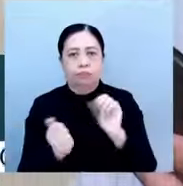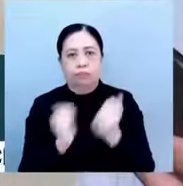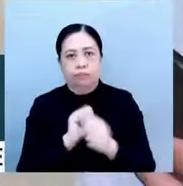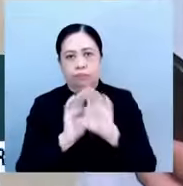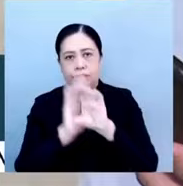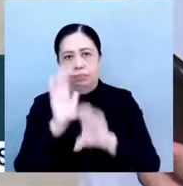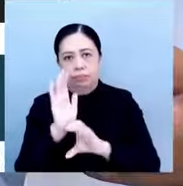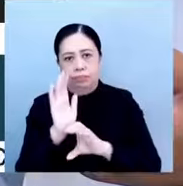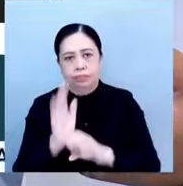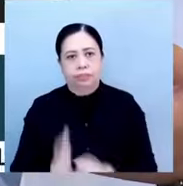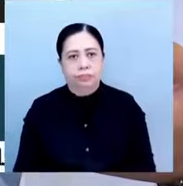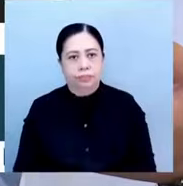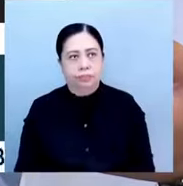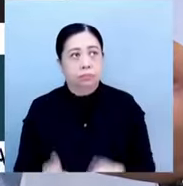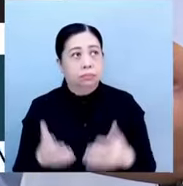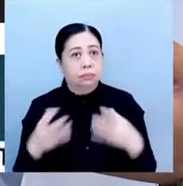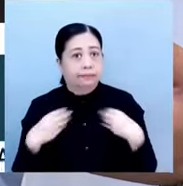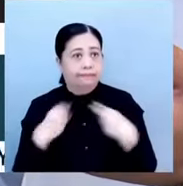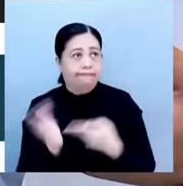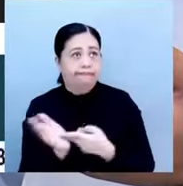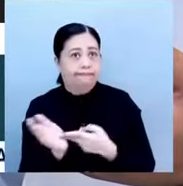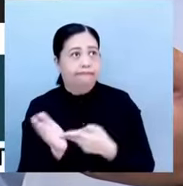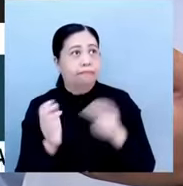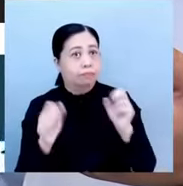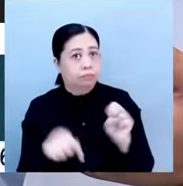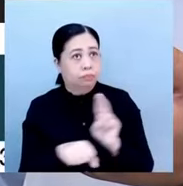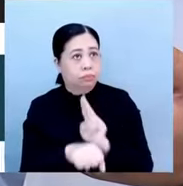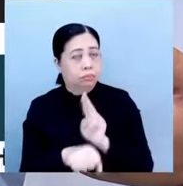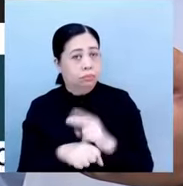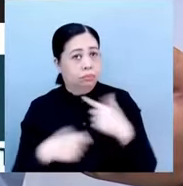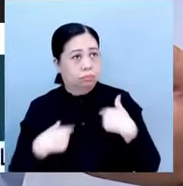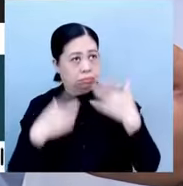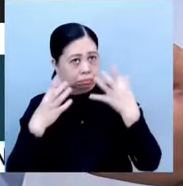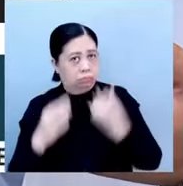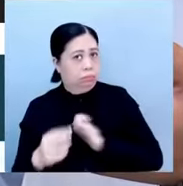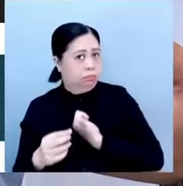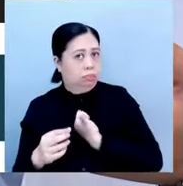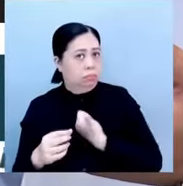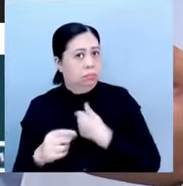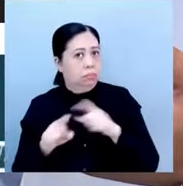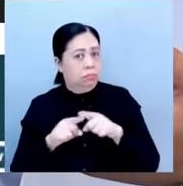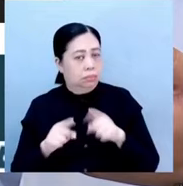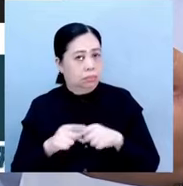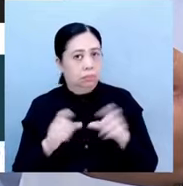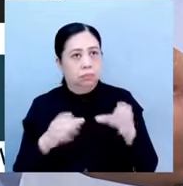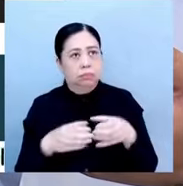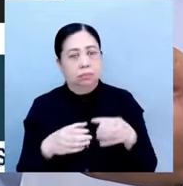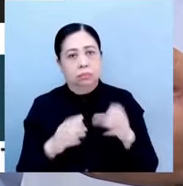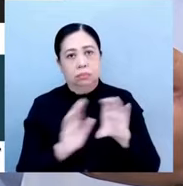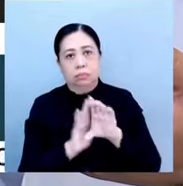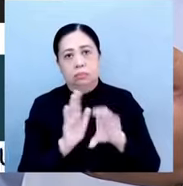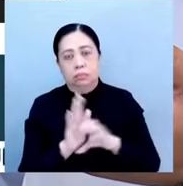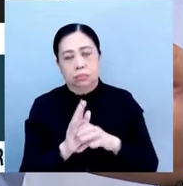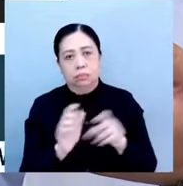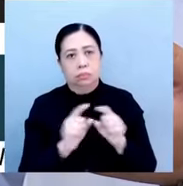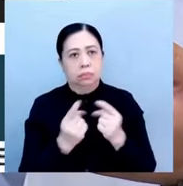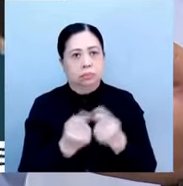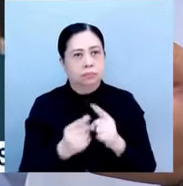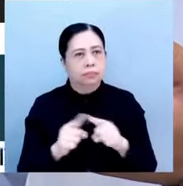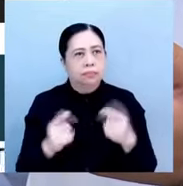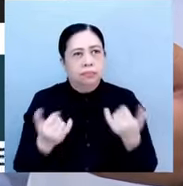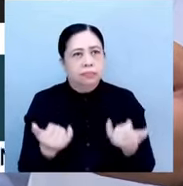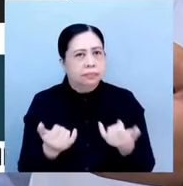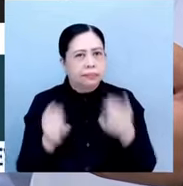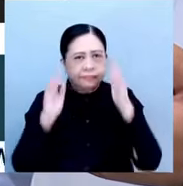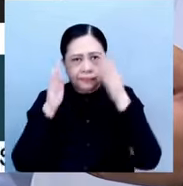Amin din natin pwede po namin gamitin yan. Nasa amin naman po ang diskresyon bilang isang constitutional body. Pero siyempre po sa kasalukuyan, nakafocus